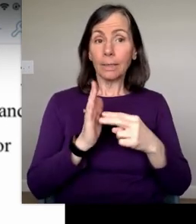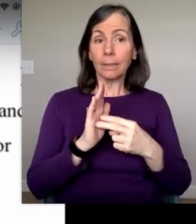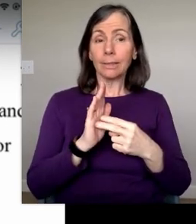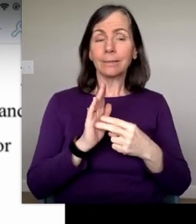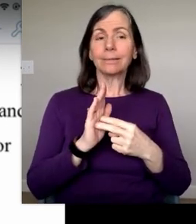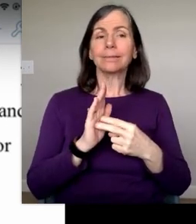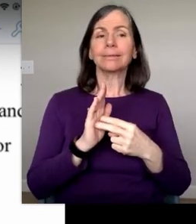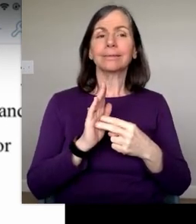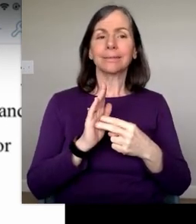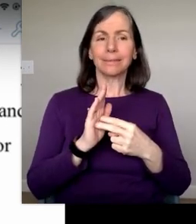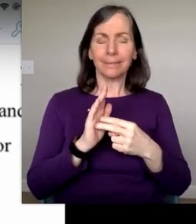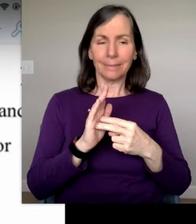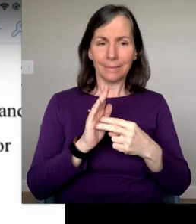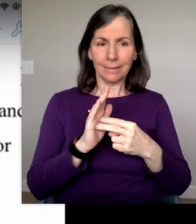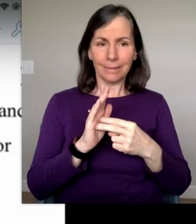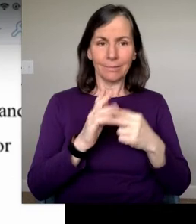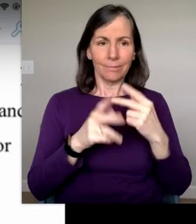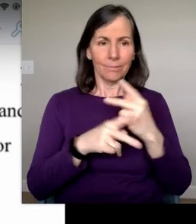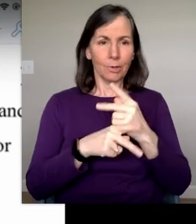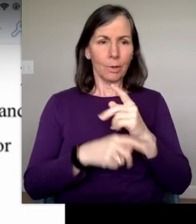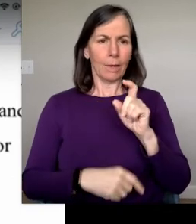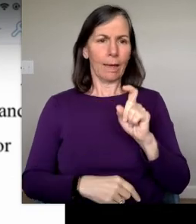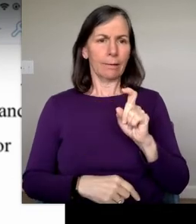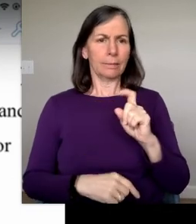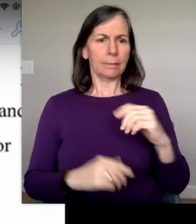for x.